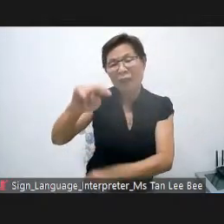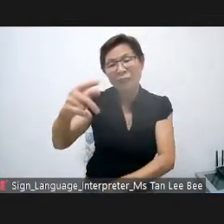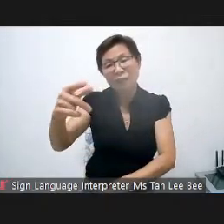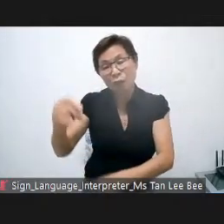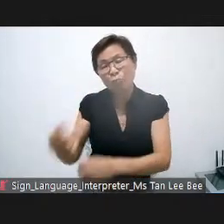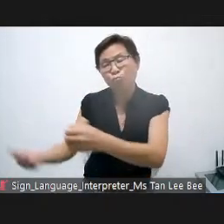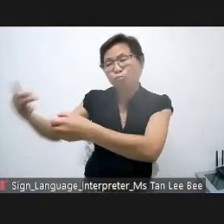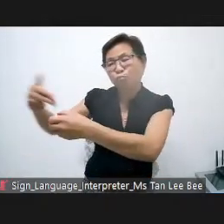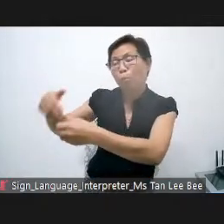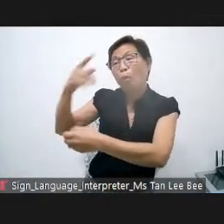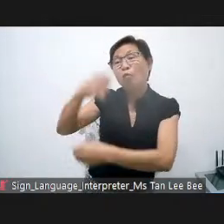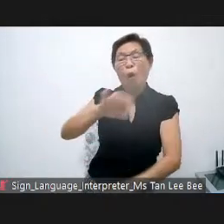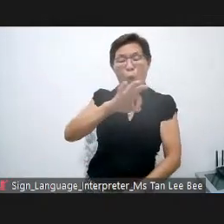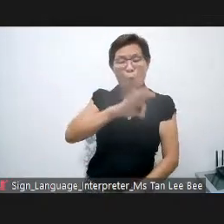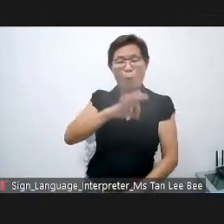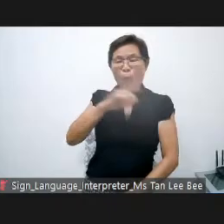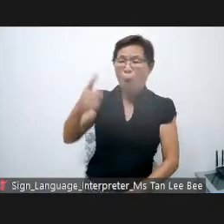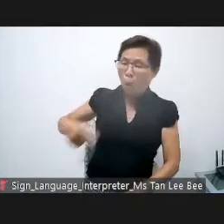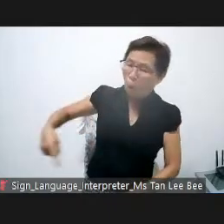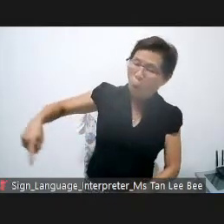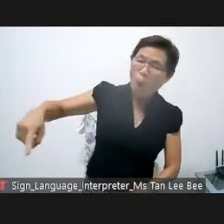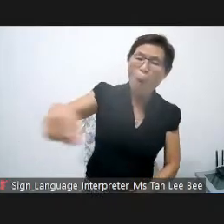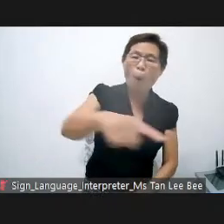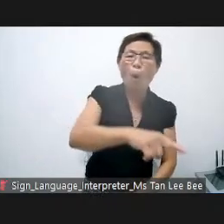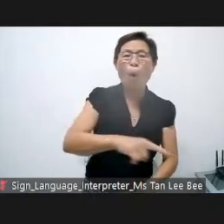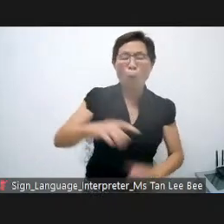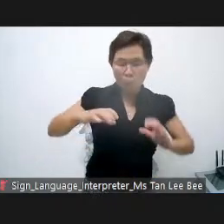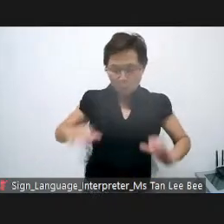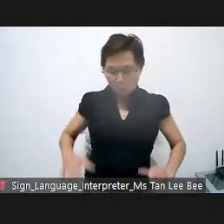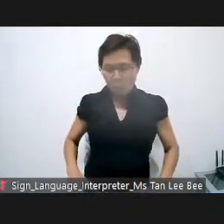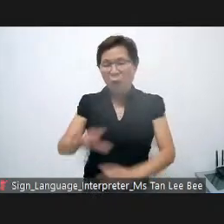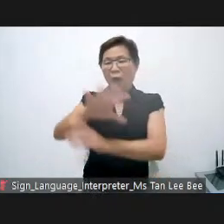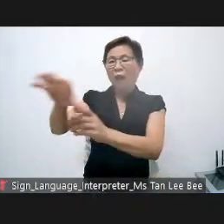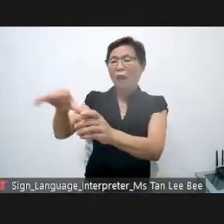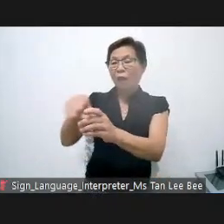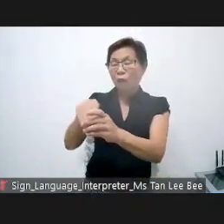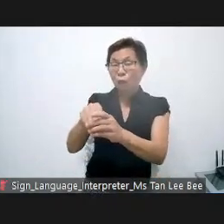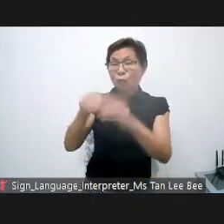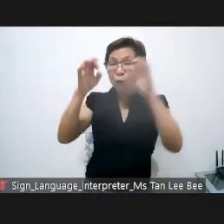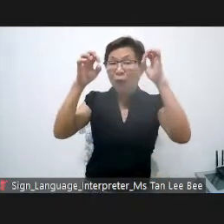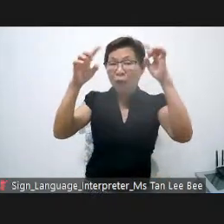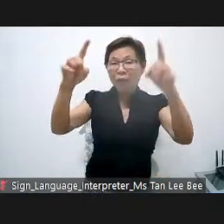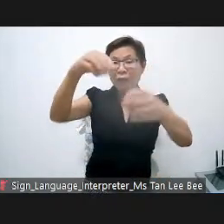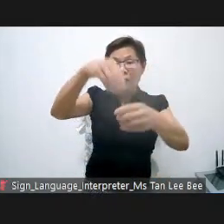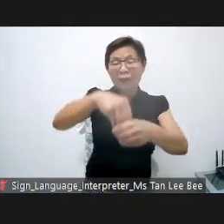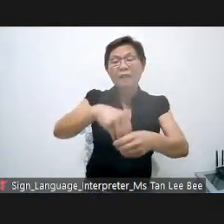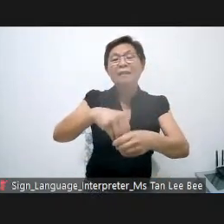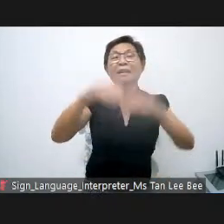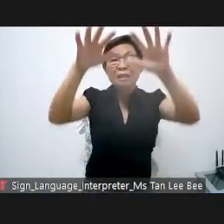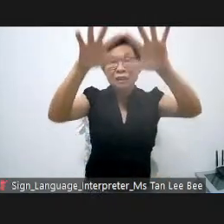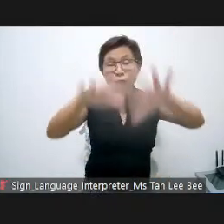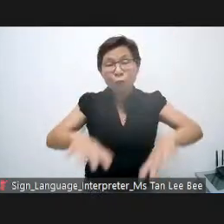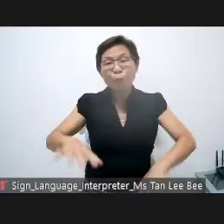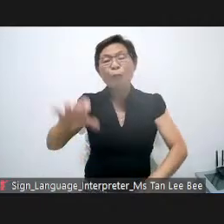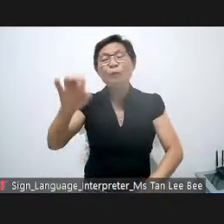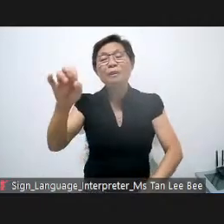the benefits of the disability inclusive education in SEAMEO member countries and